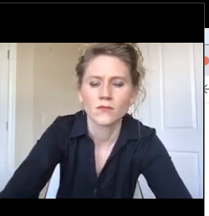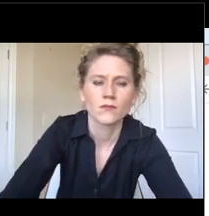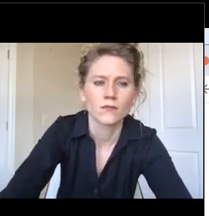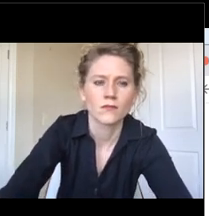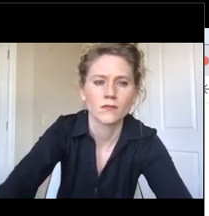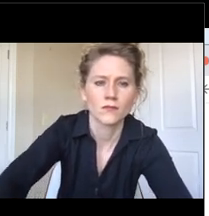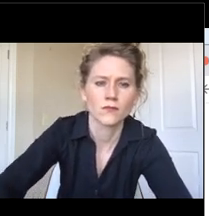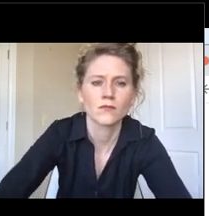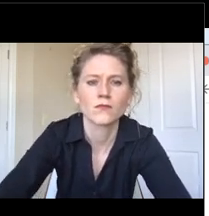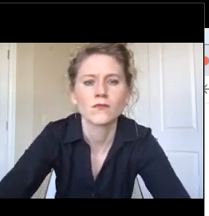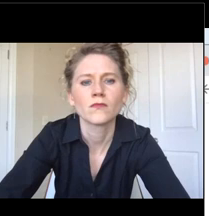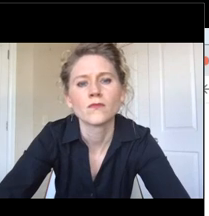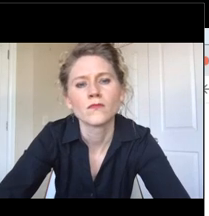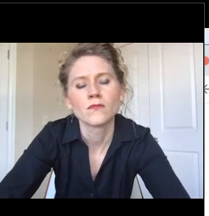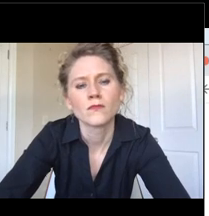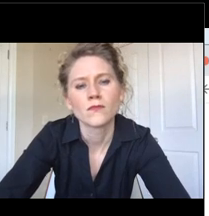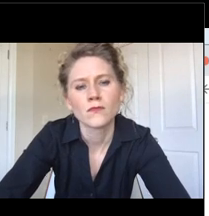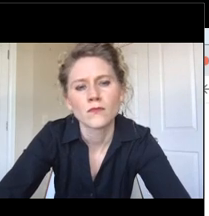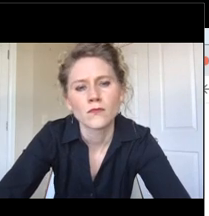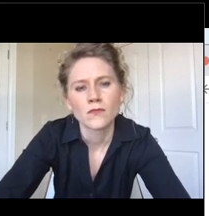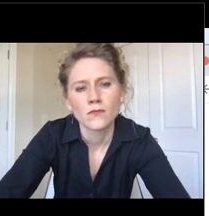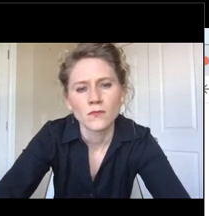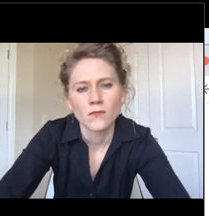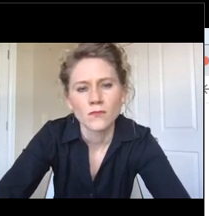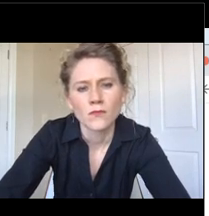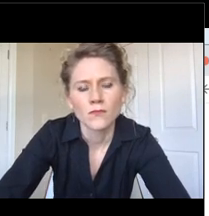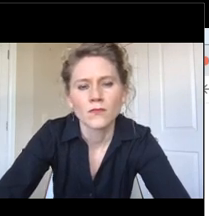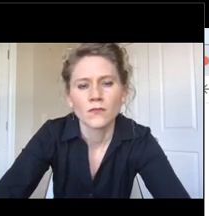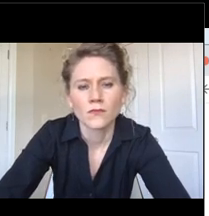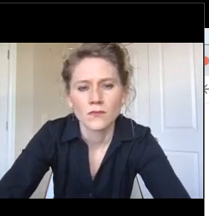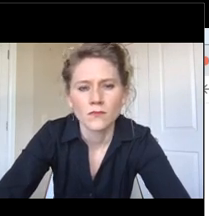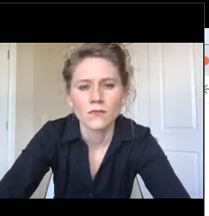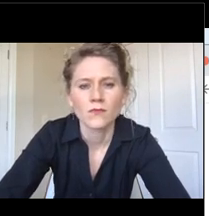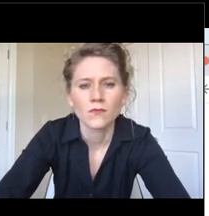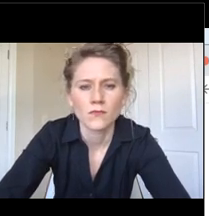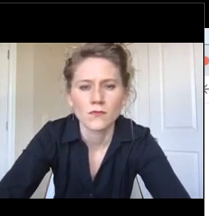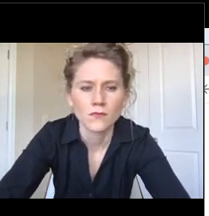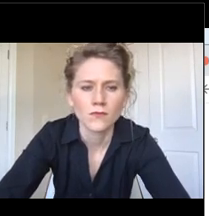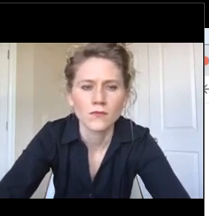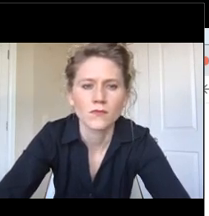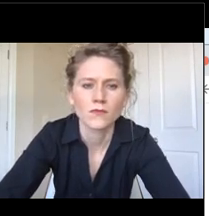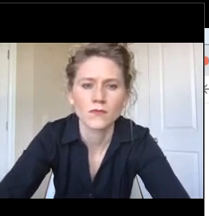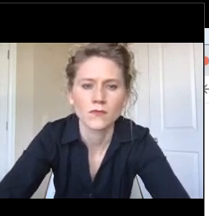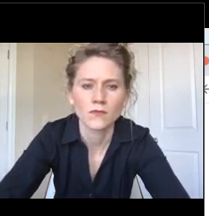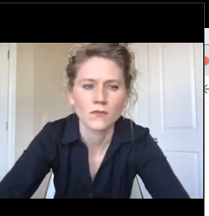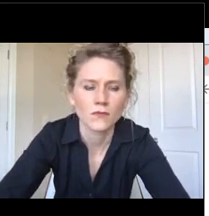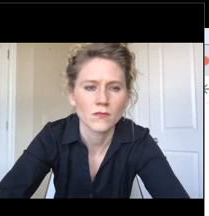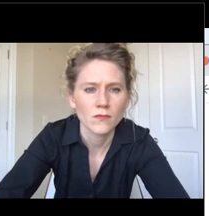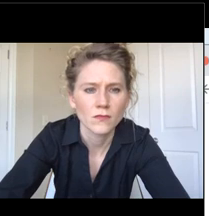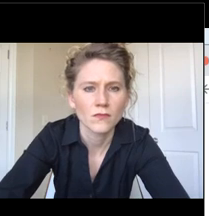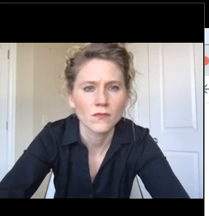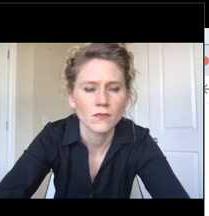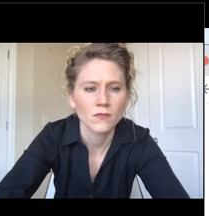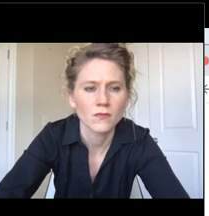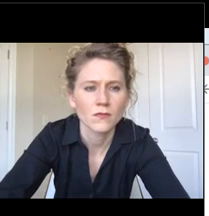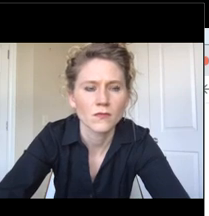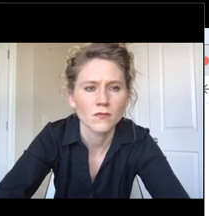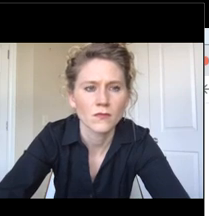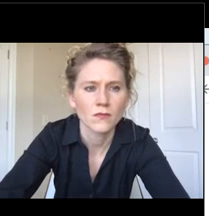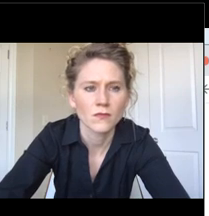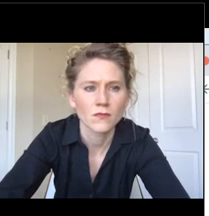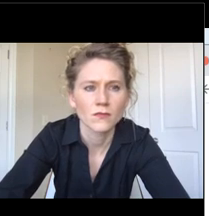or expert advice, but it is a great place to start when you're considering treatments. There are many factors to consider when evaluating road